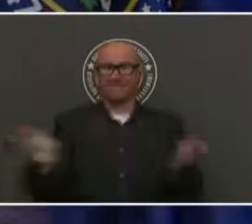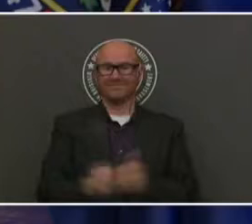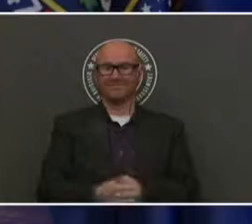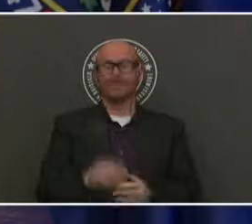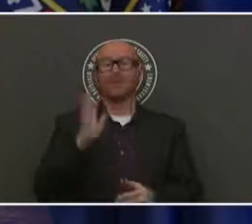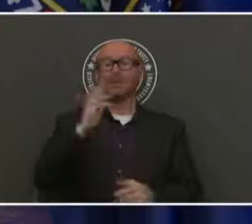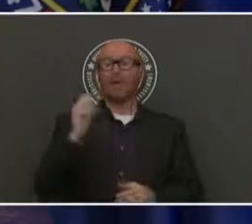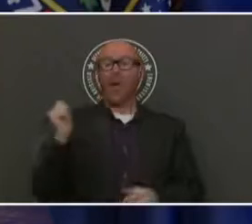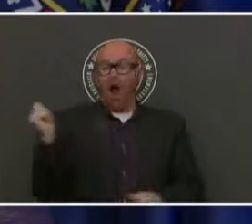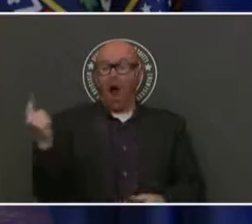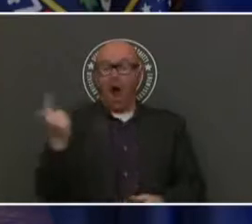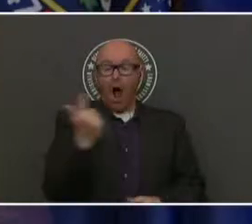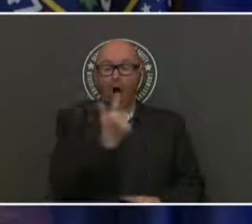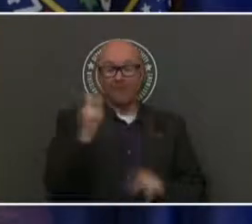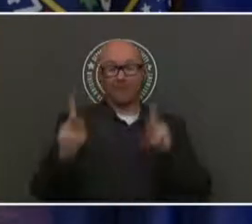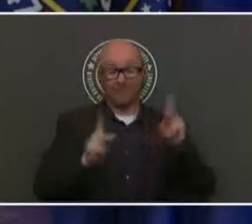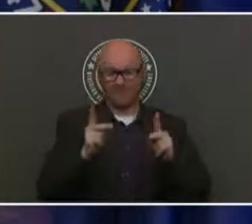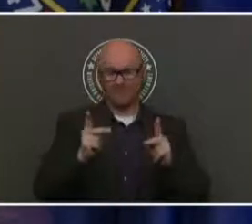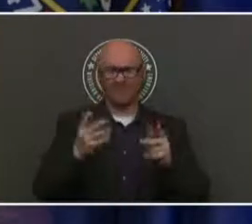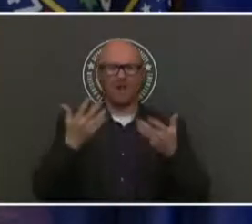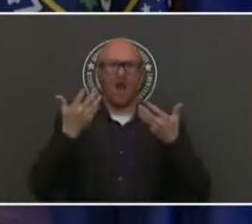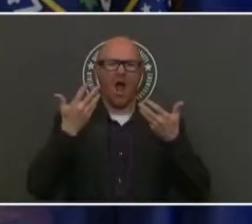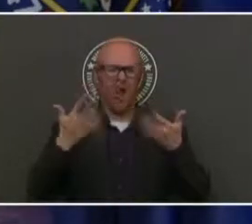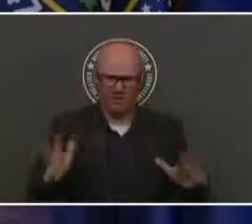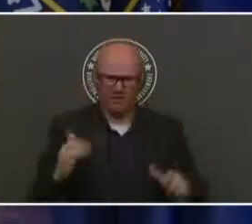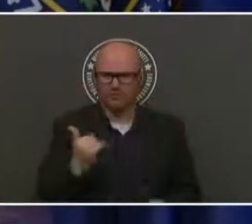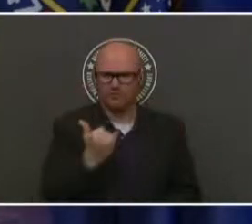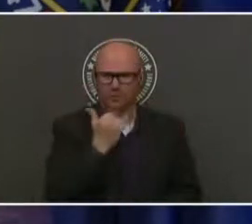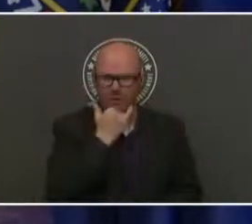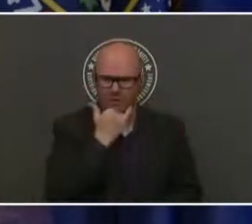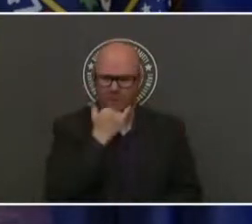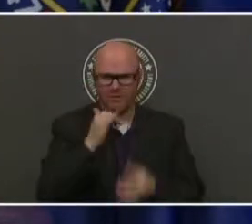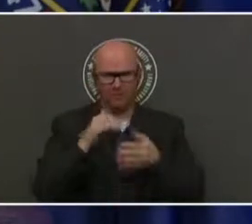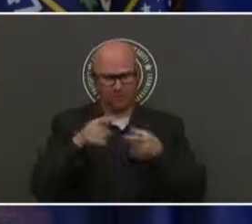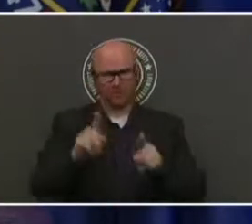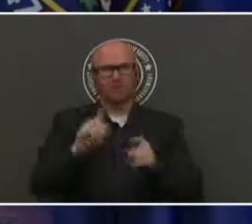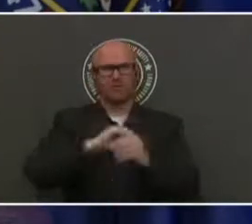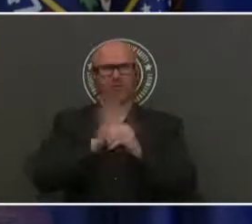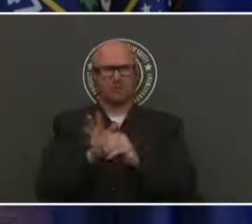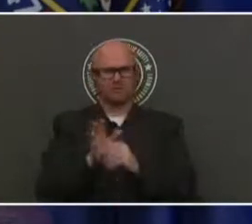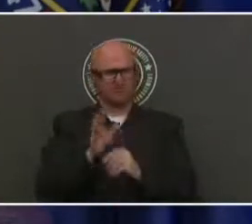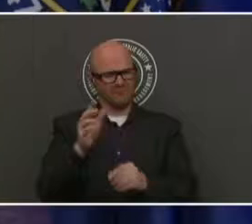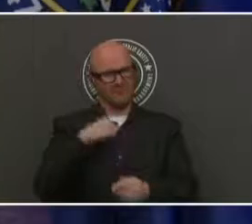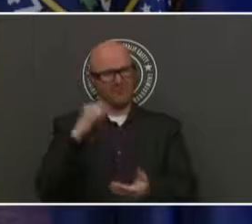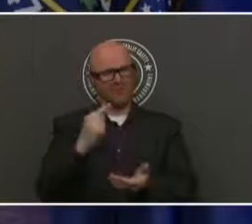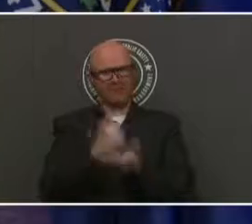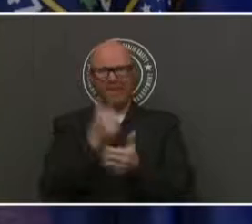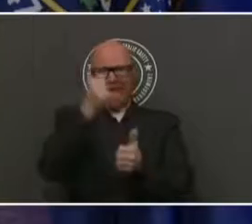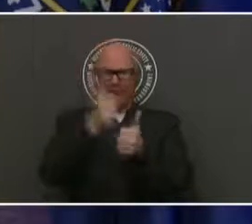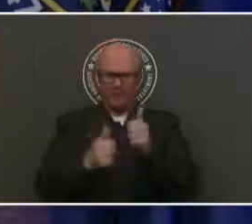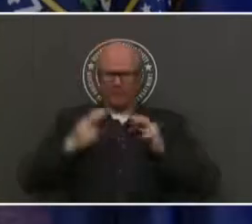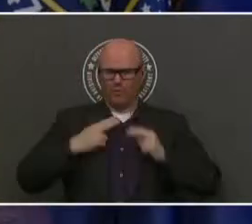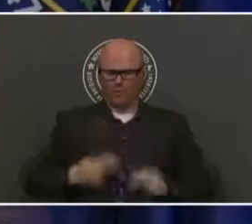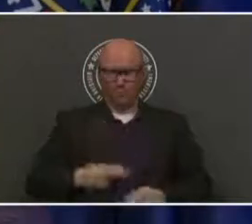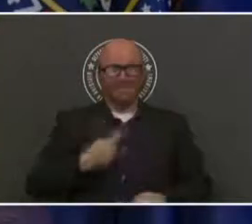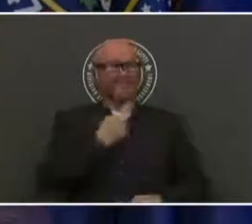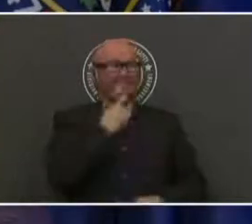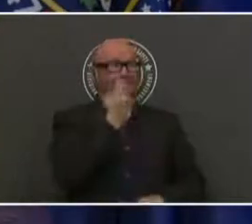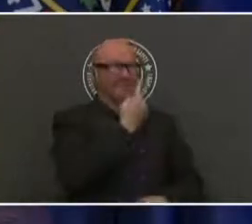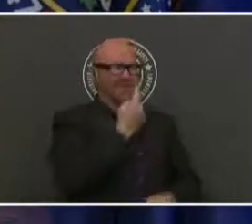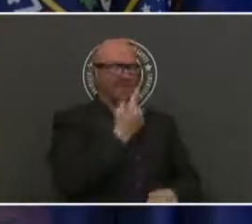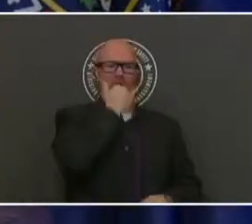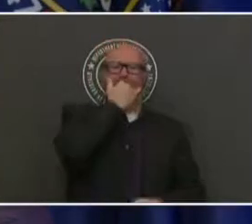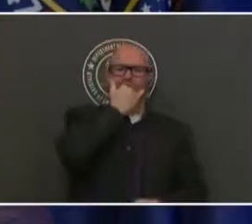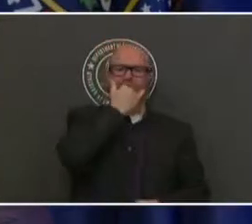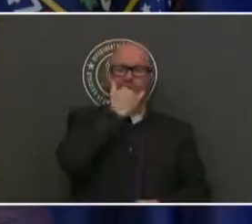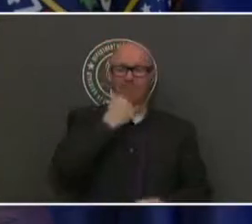wrong at some point during this pandemic. Every single person has been wrong on something. And so I'm probably wrong